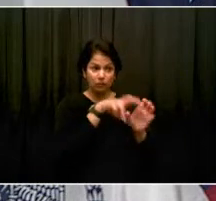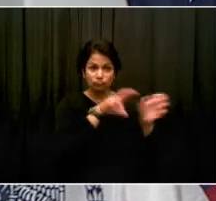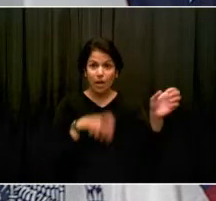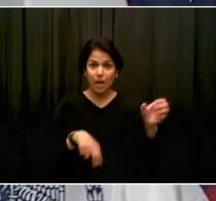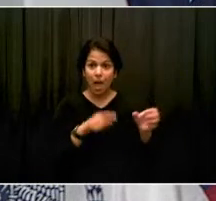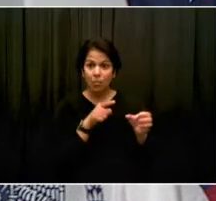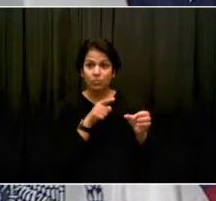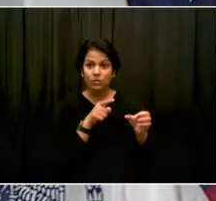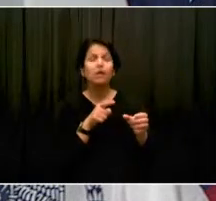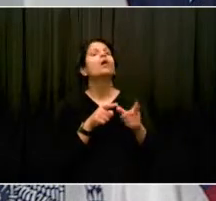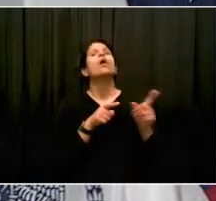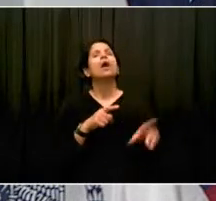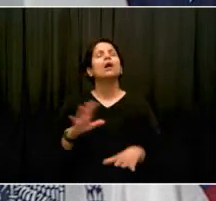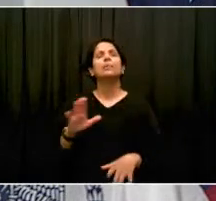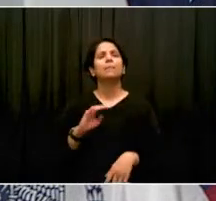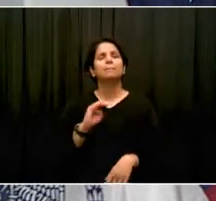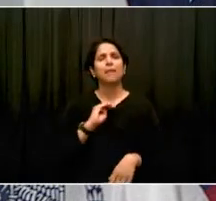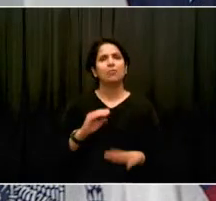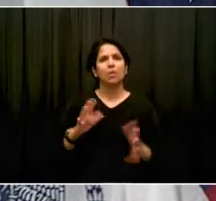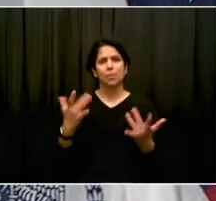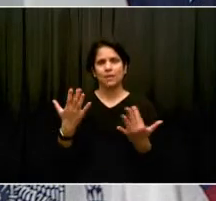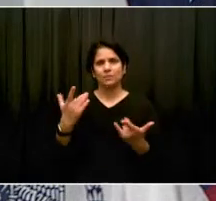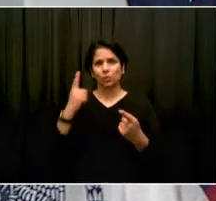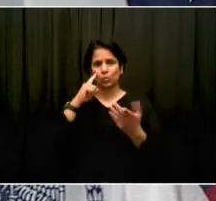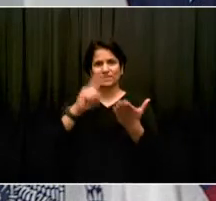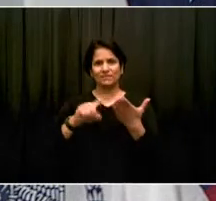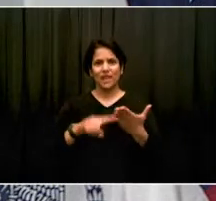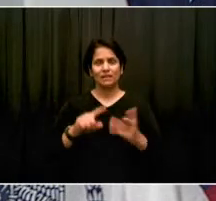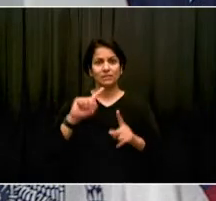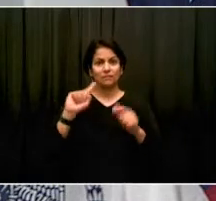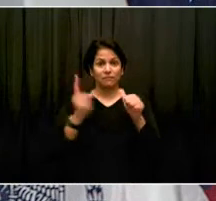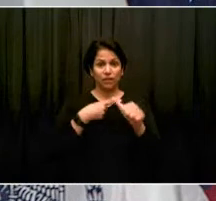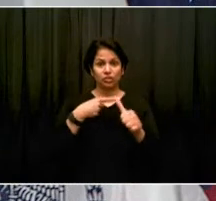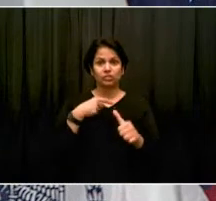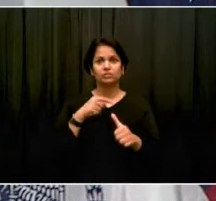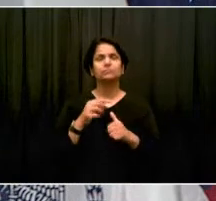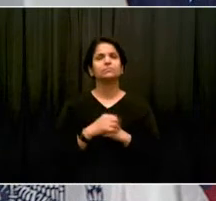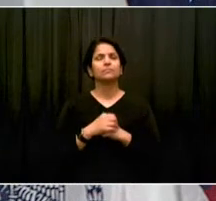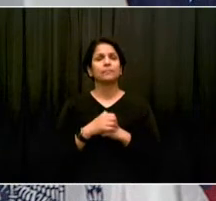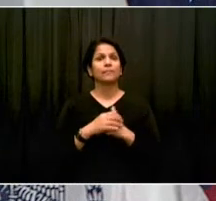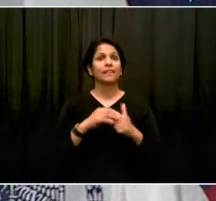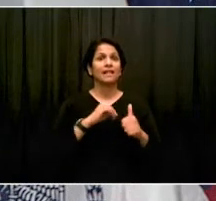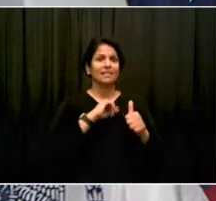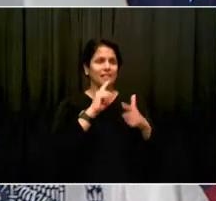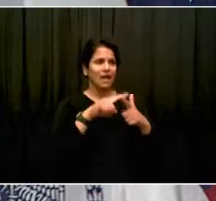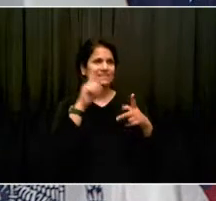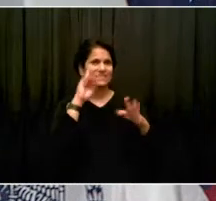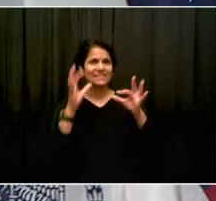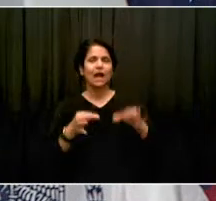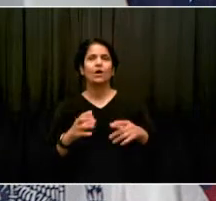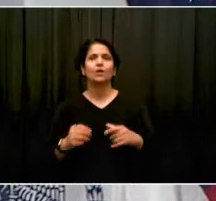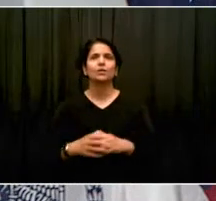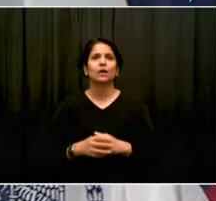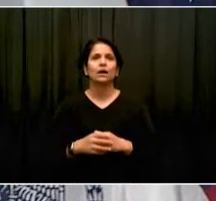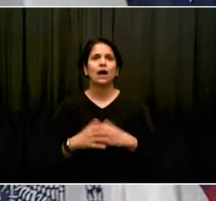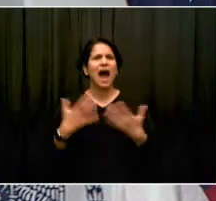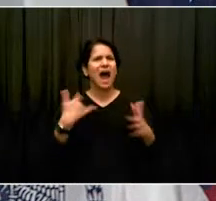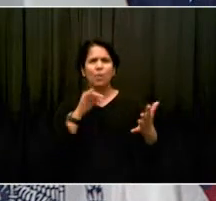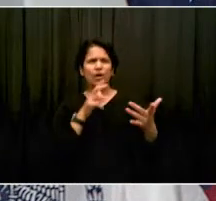judgment. We've just received this information. It's very important information. It must be taken seriously, but it also must be